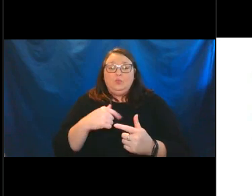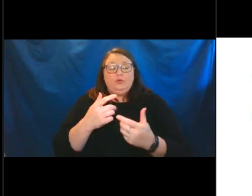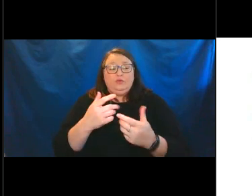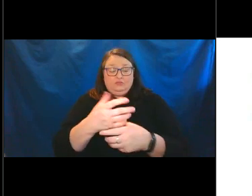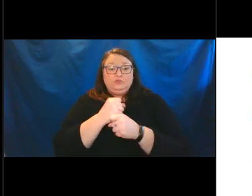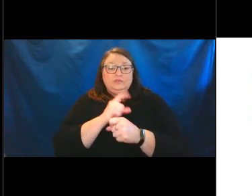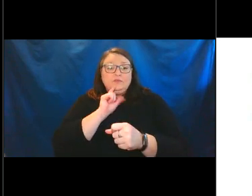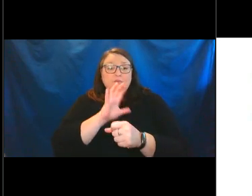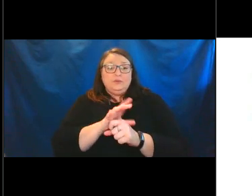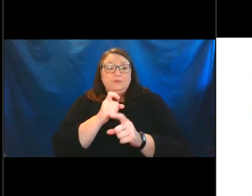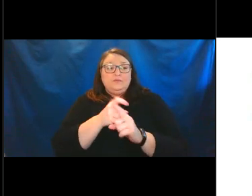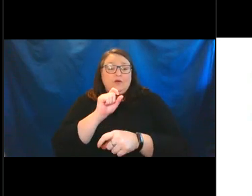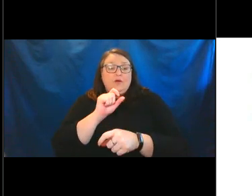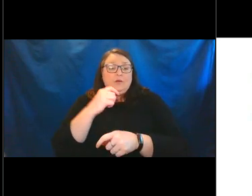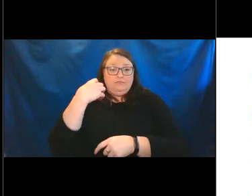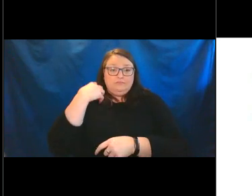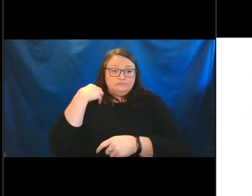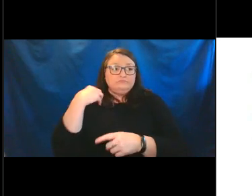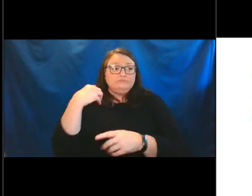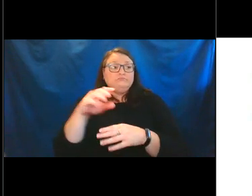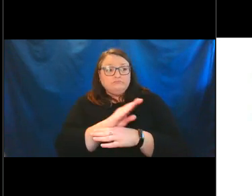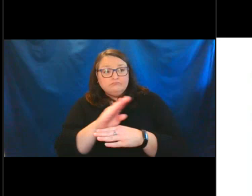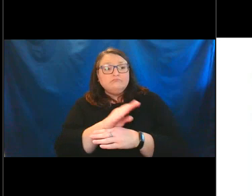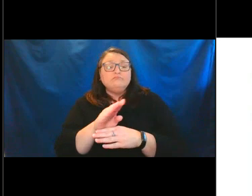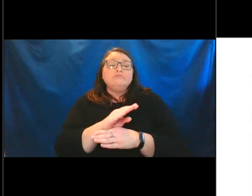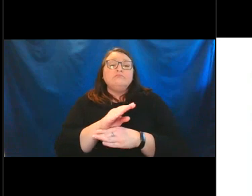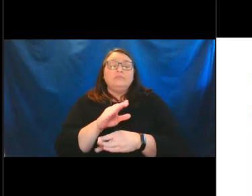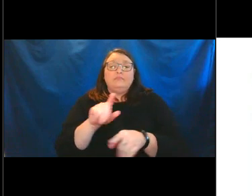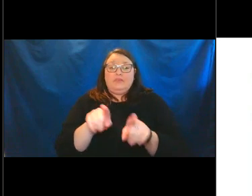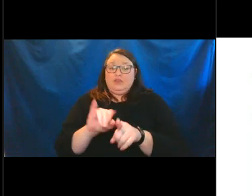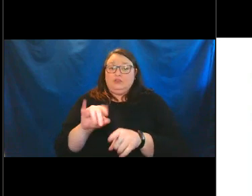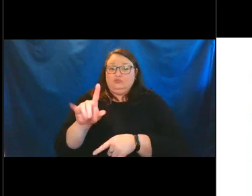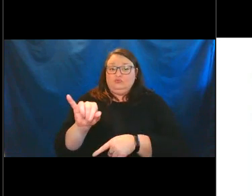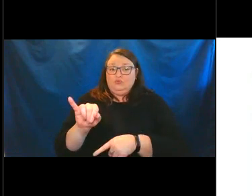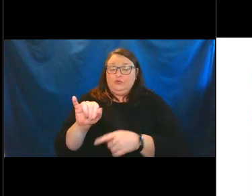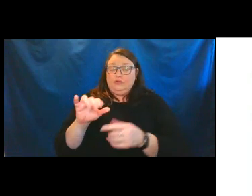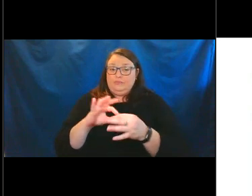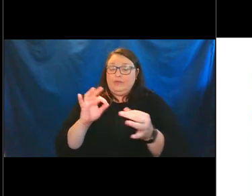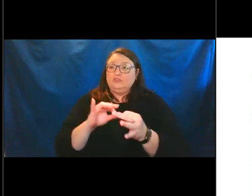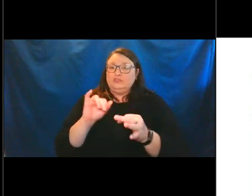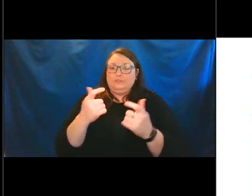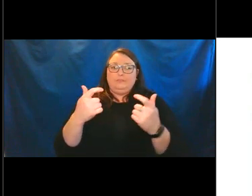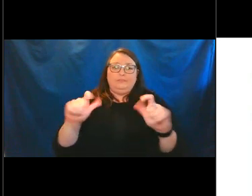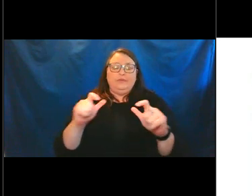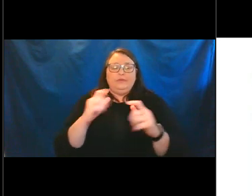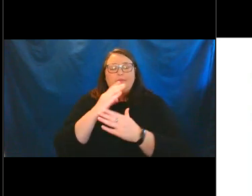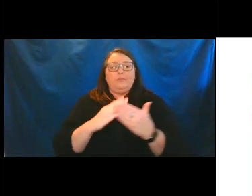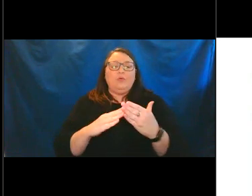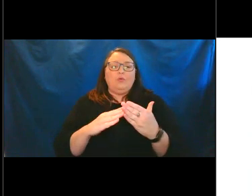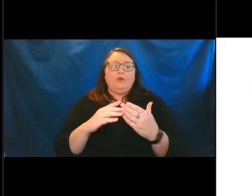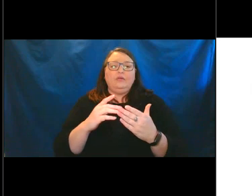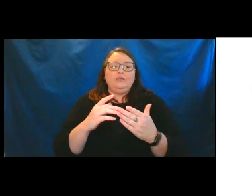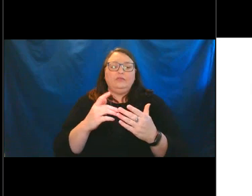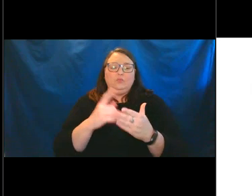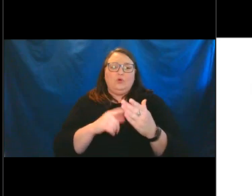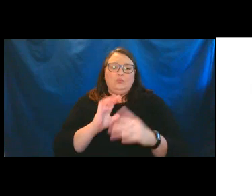larger strategy that we are implementing at the city level. Next slide.